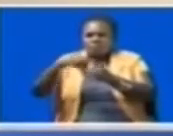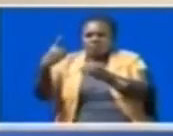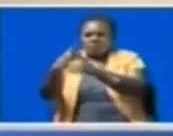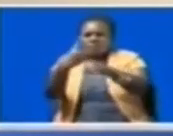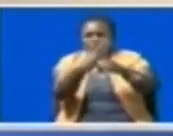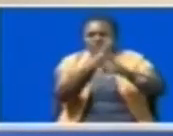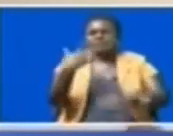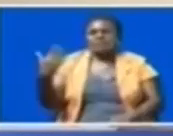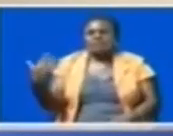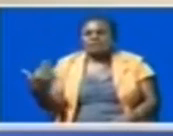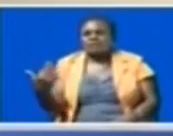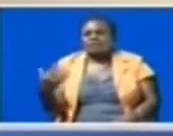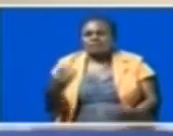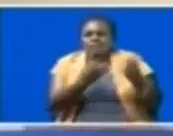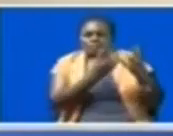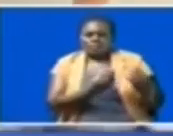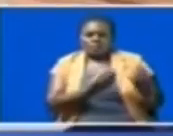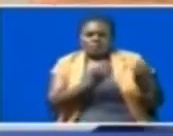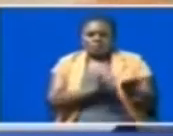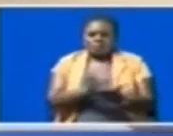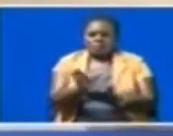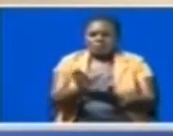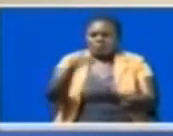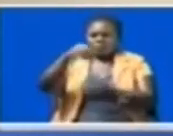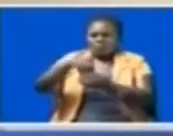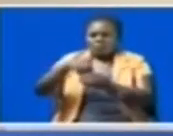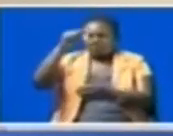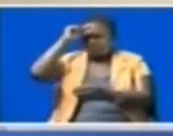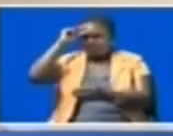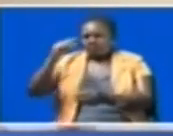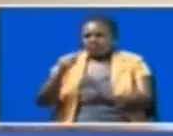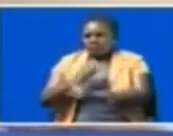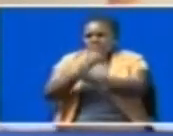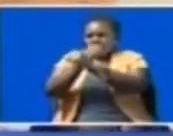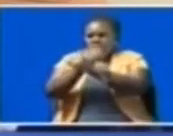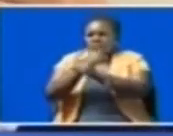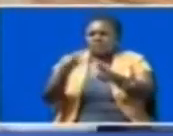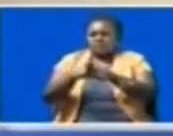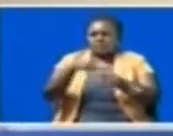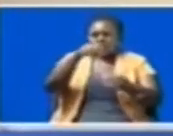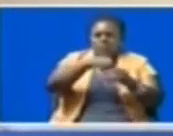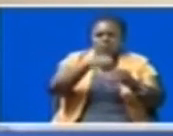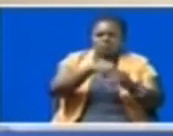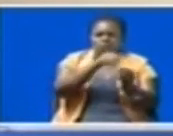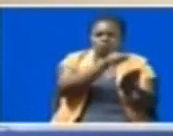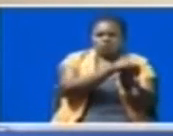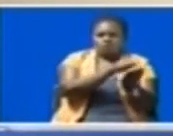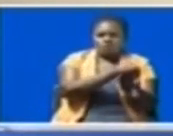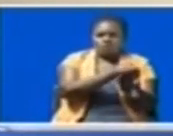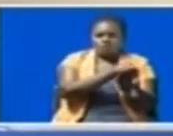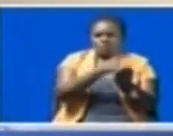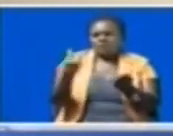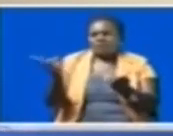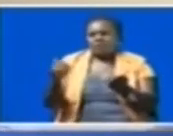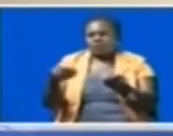of asset classes. So this pension fund is investing in government securities, it is investing in stocks on the Nairobi